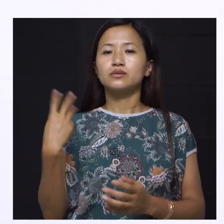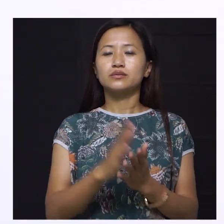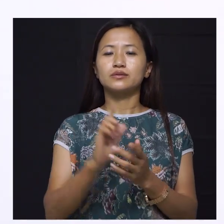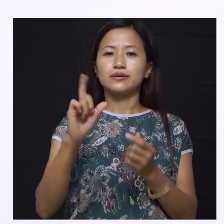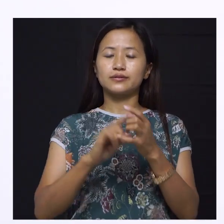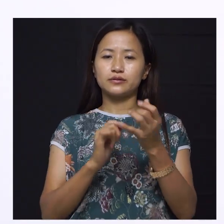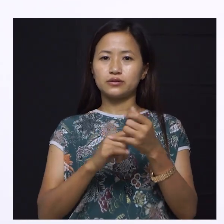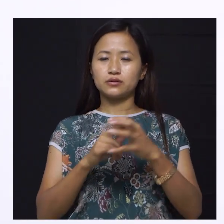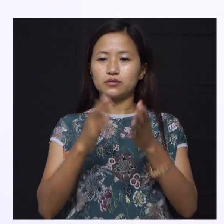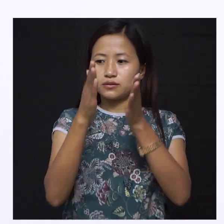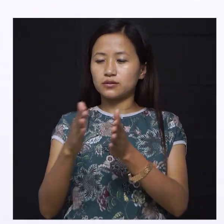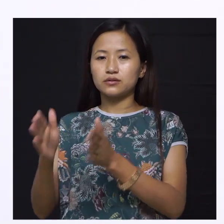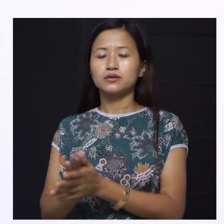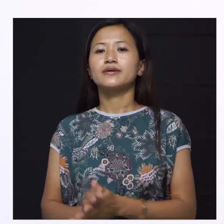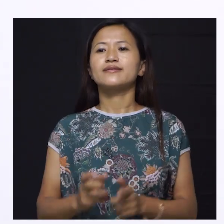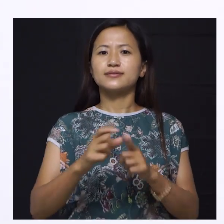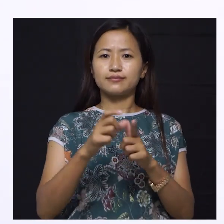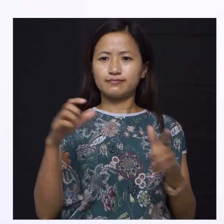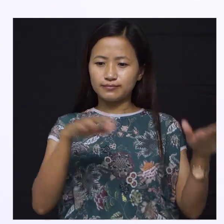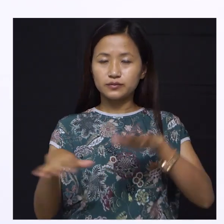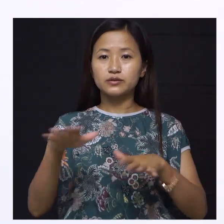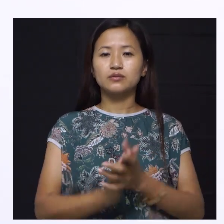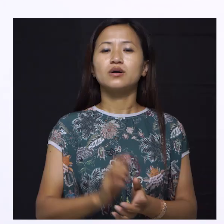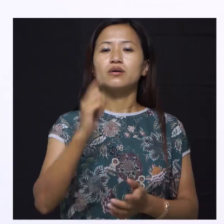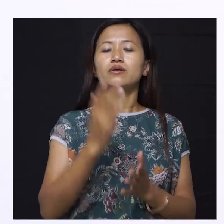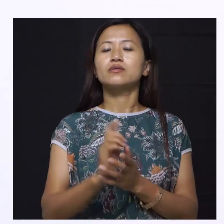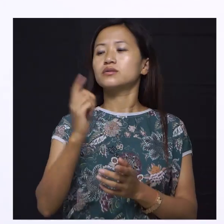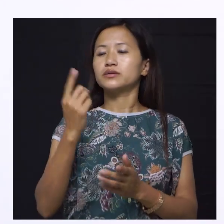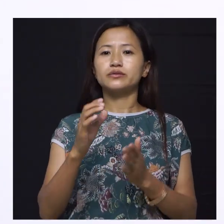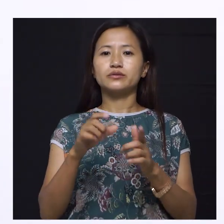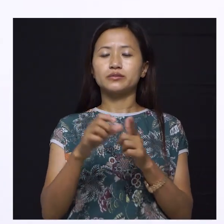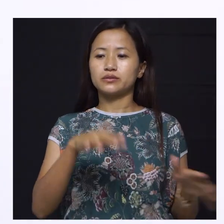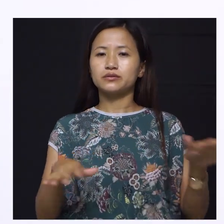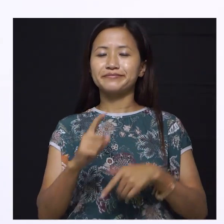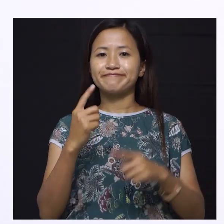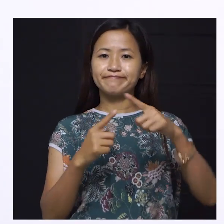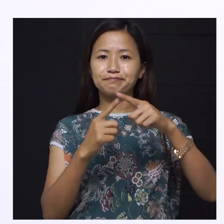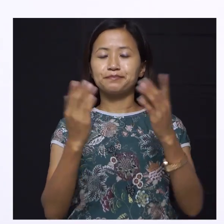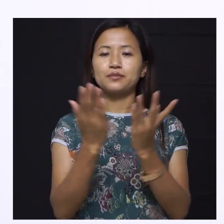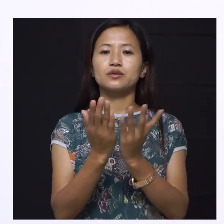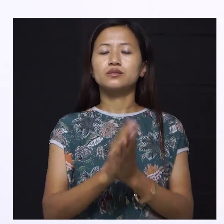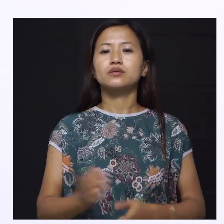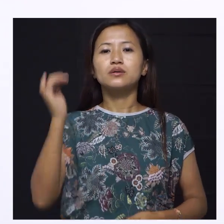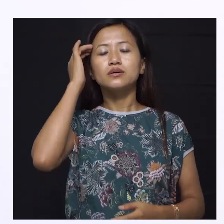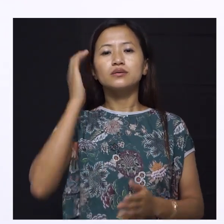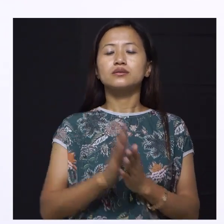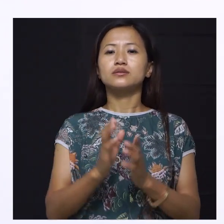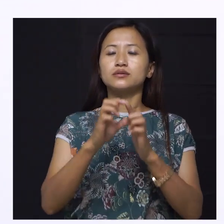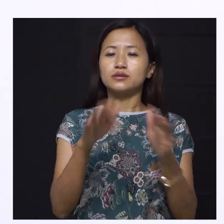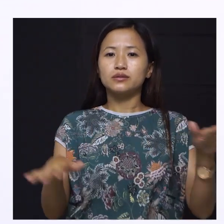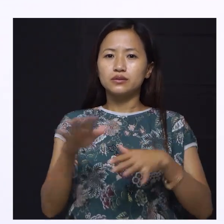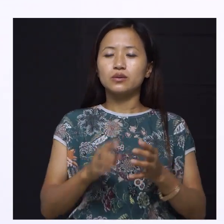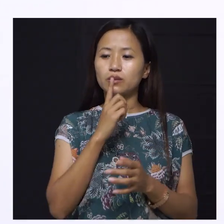literature section, that is drama, okay? We have only one drama in our textbook, and we know that the dramas are